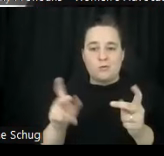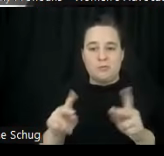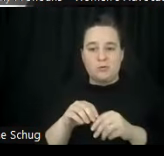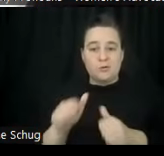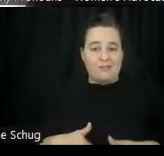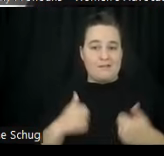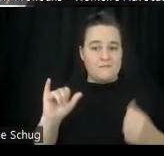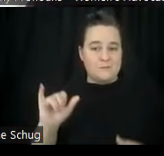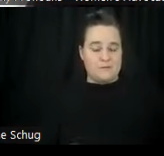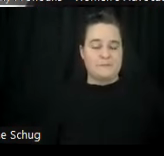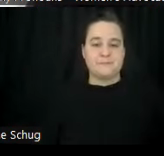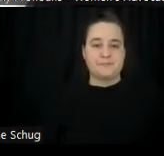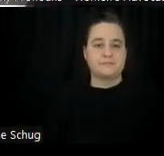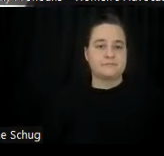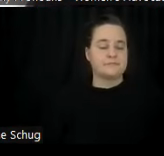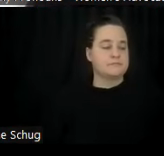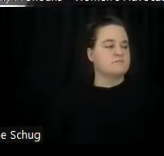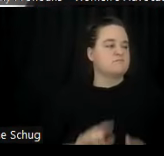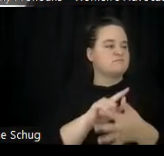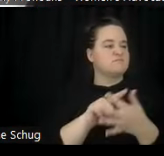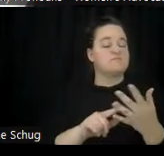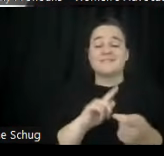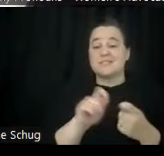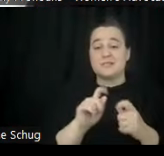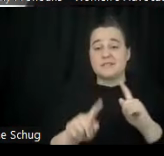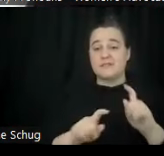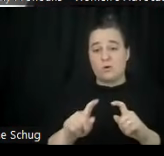too. So these are some specific questions